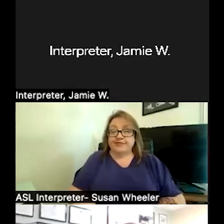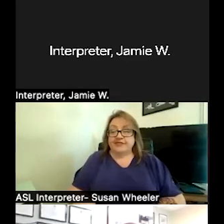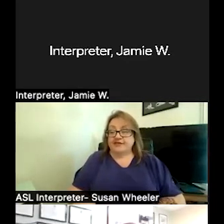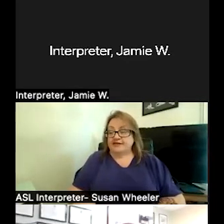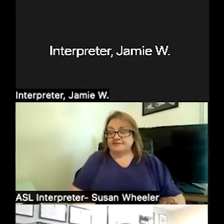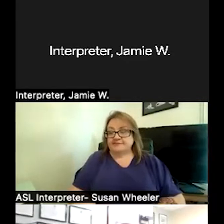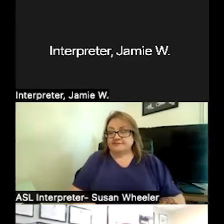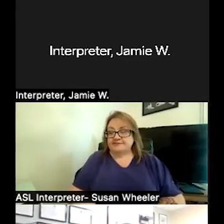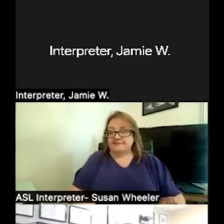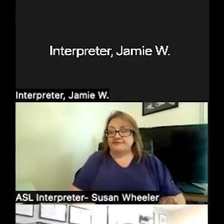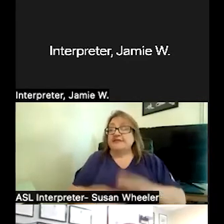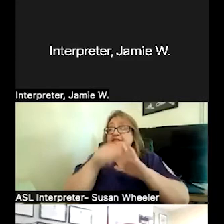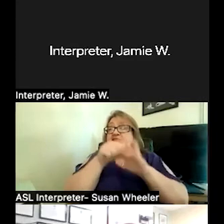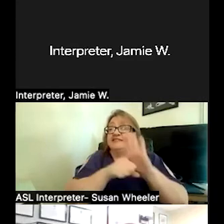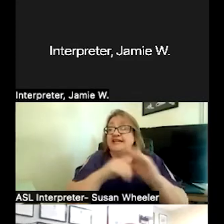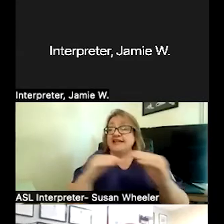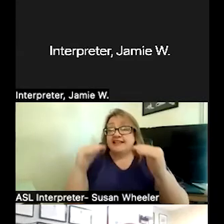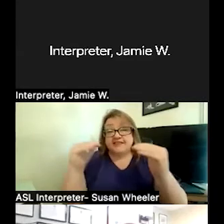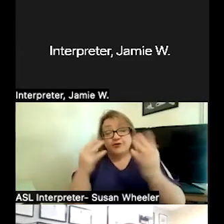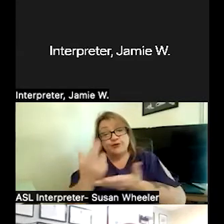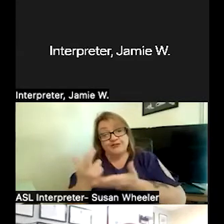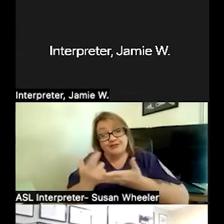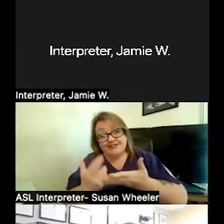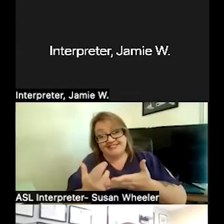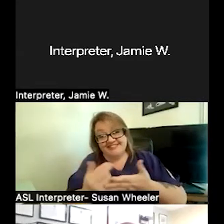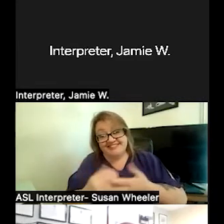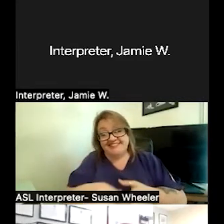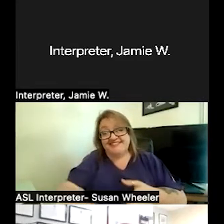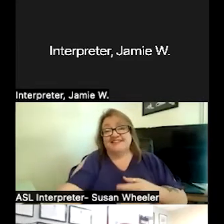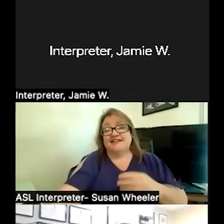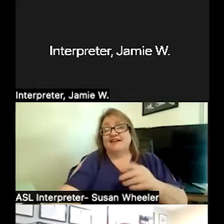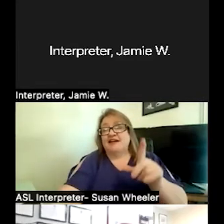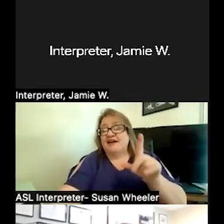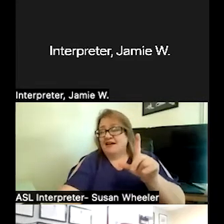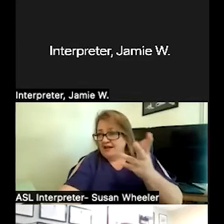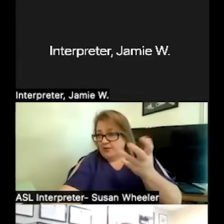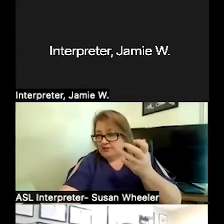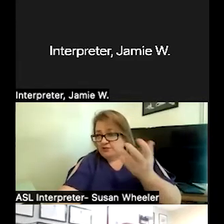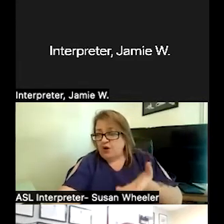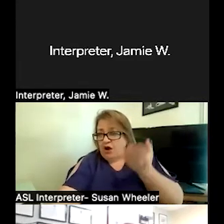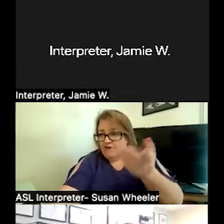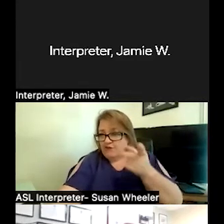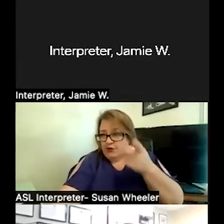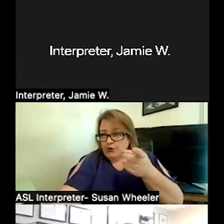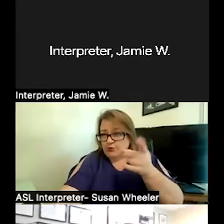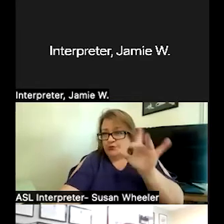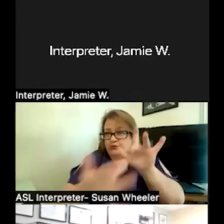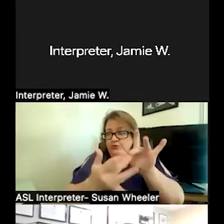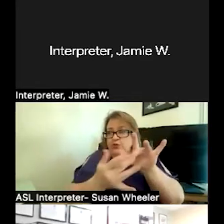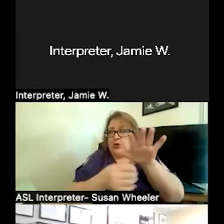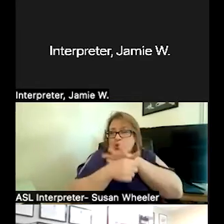And some state level resources. I would also offer for you to reach out to your